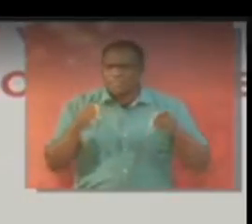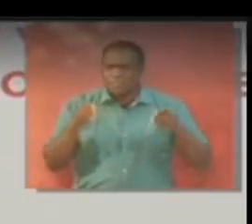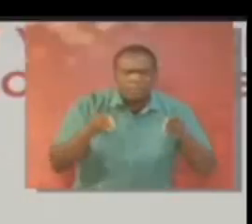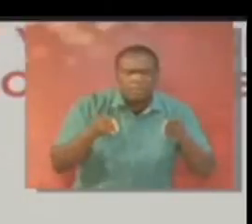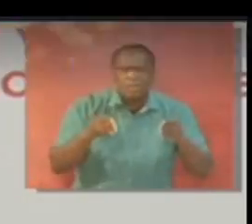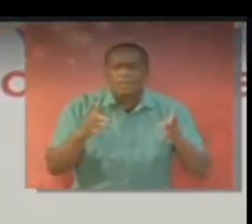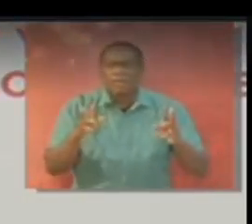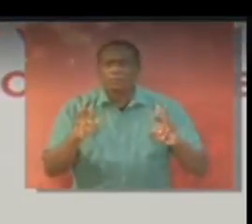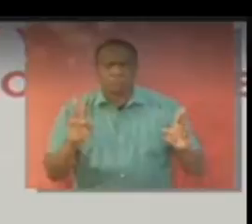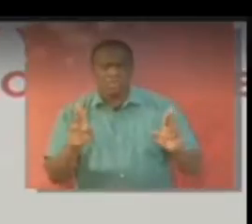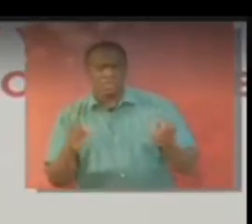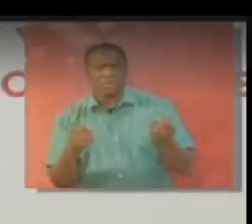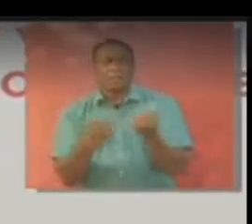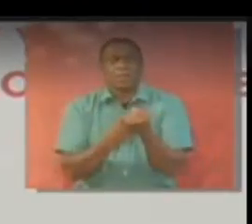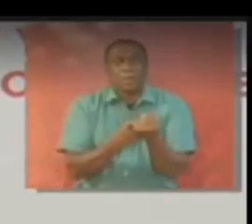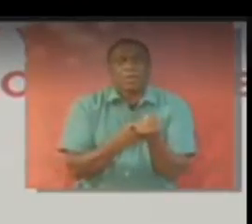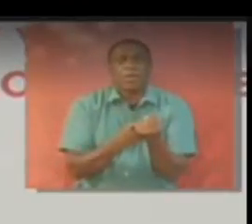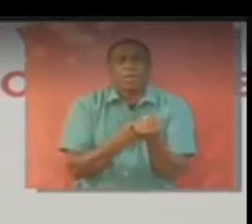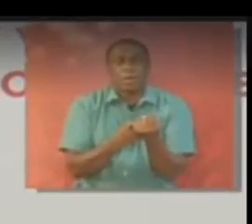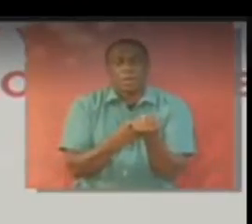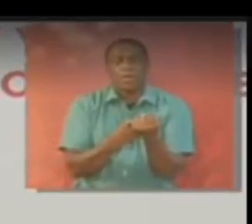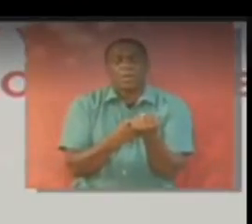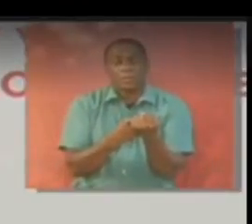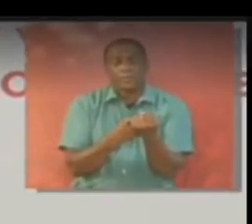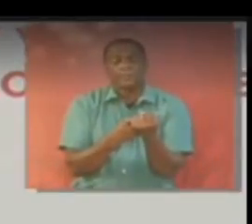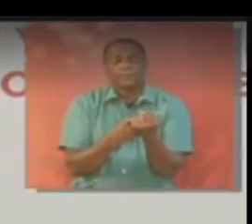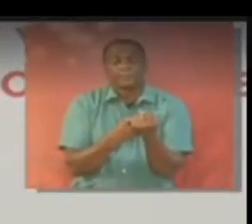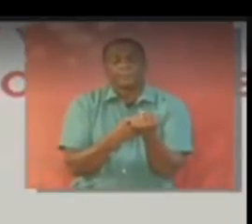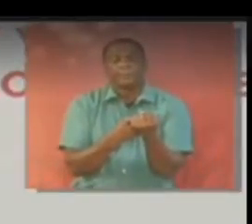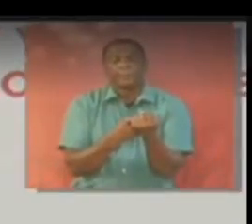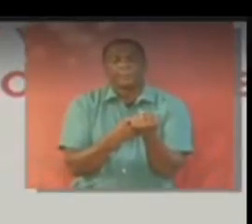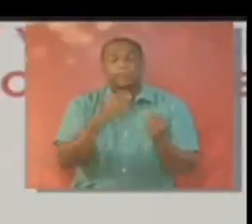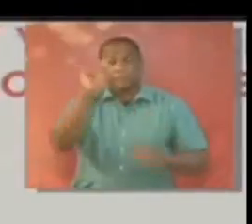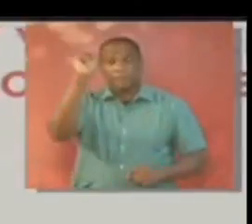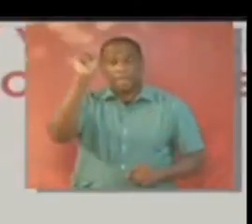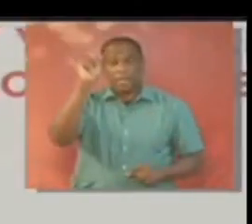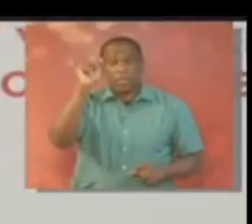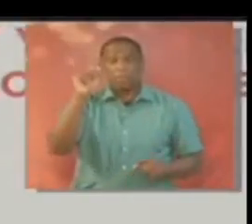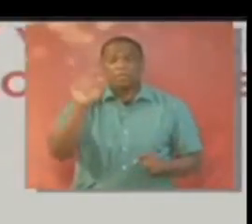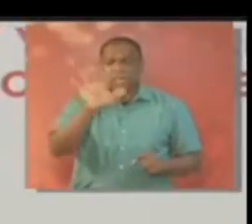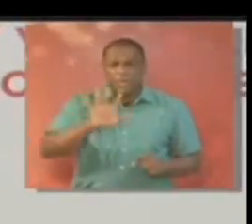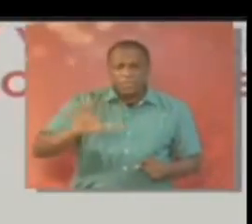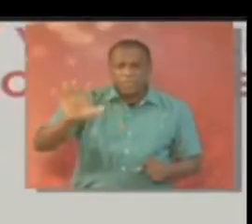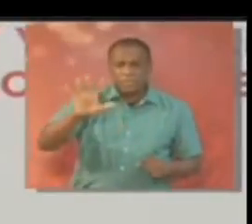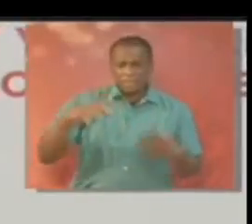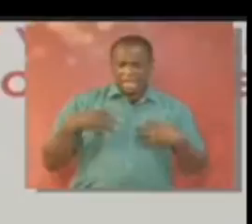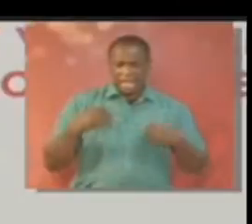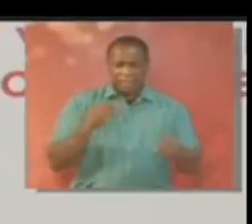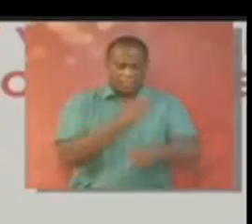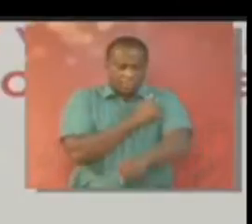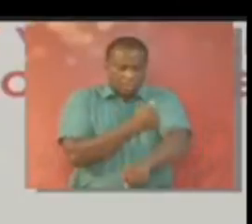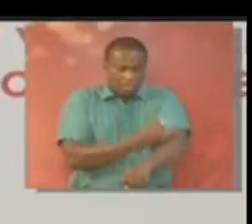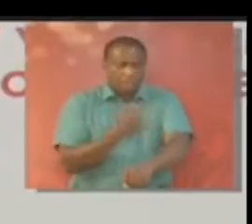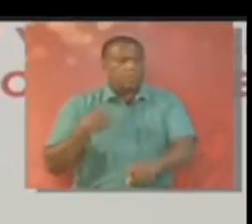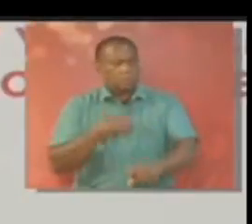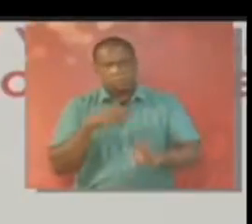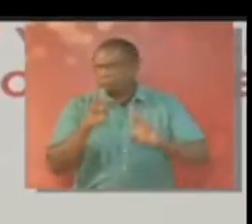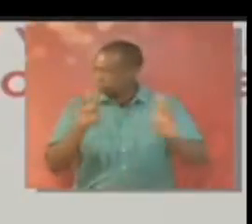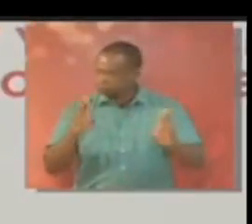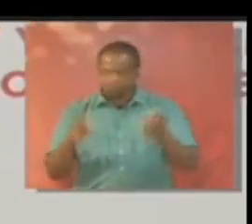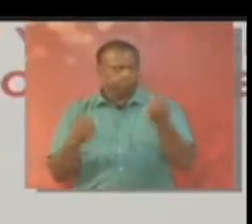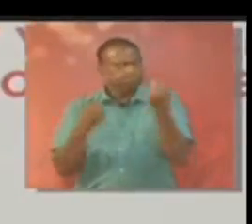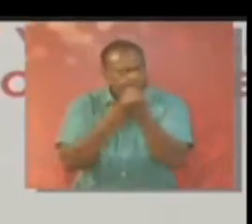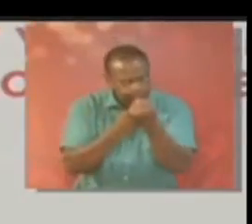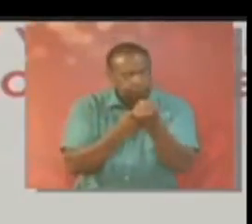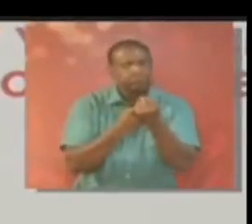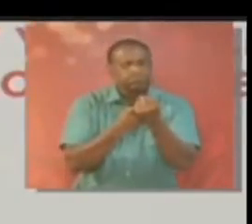to support the Tobago Regional Health Authority. I will support my colleague, the Secretary of